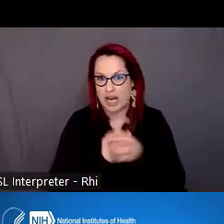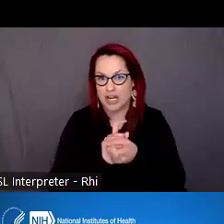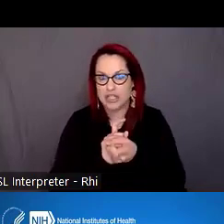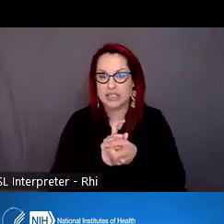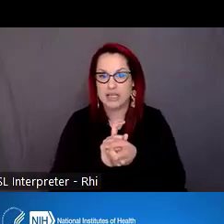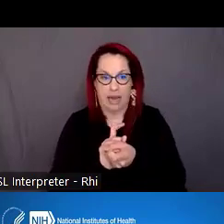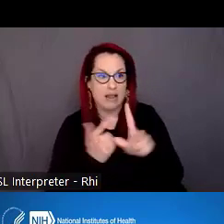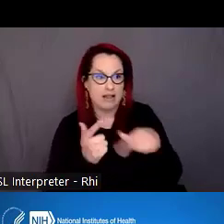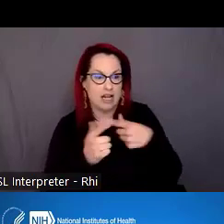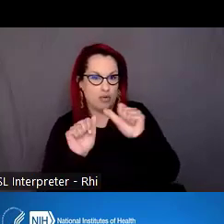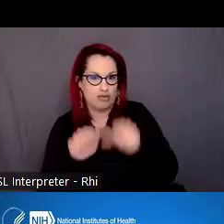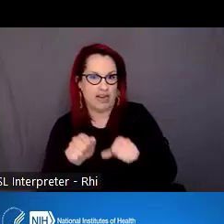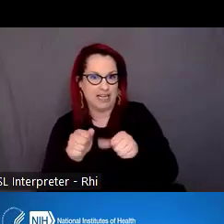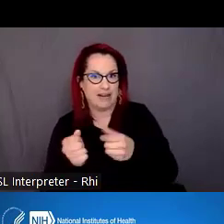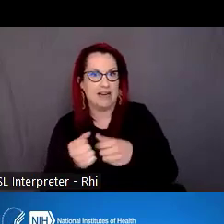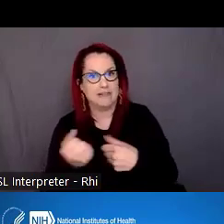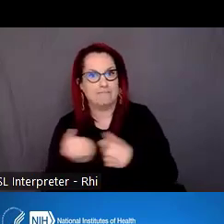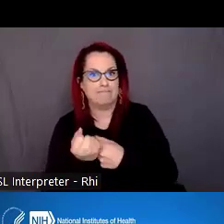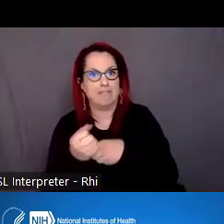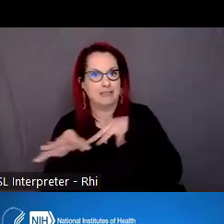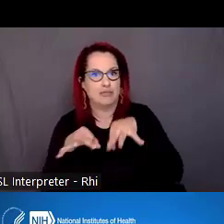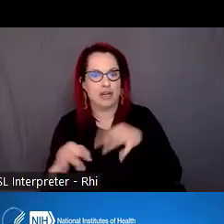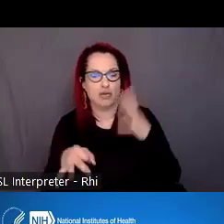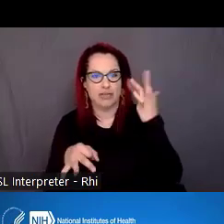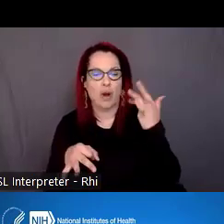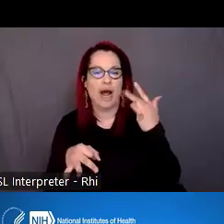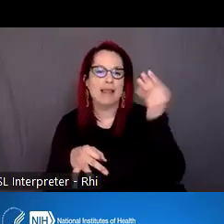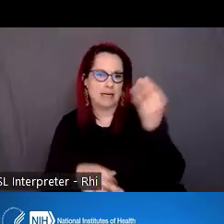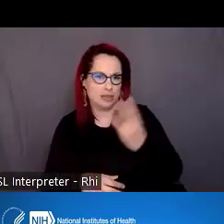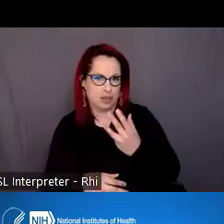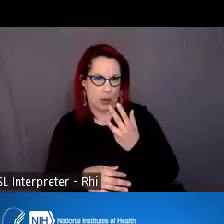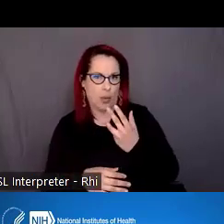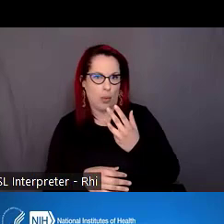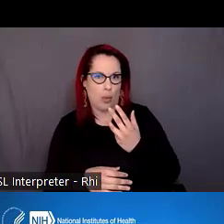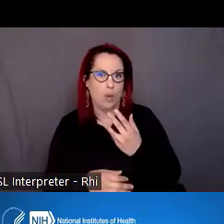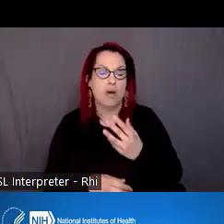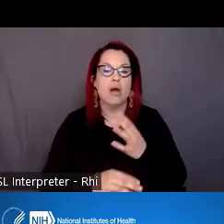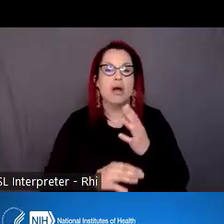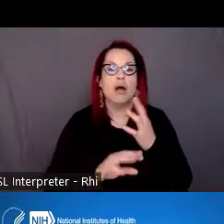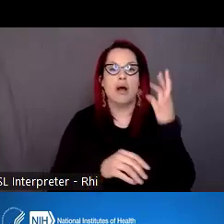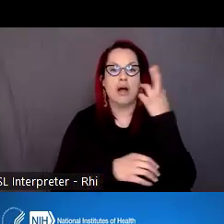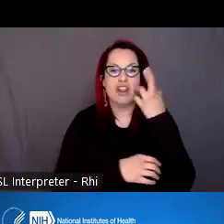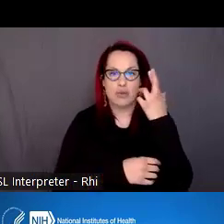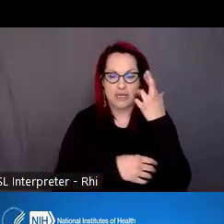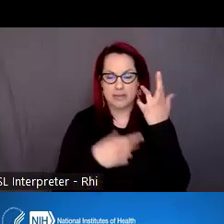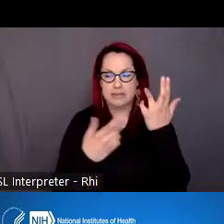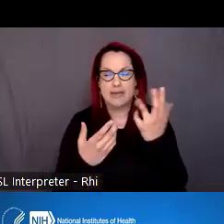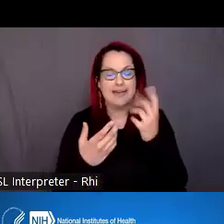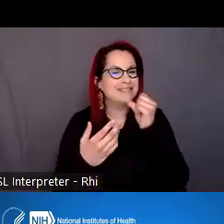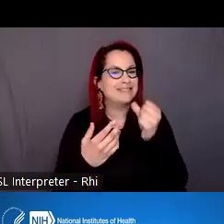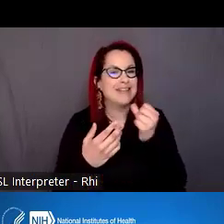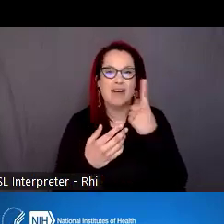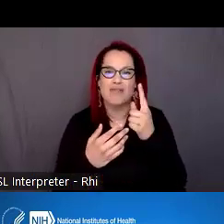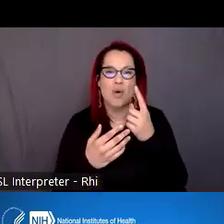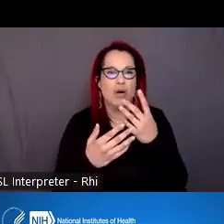justify those, please let us know. And the purpose there is, again, not to create a filter or a barrier, but